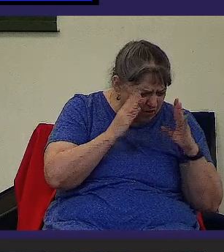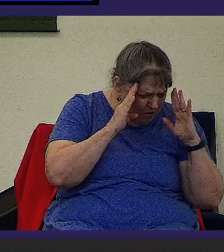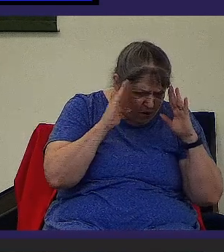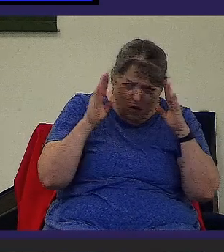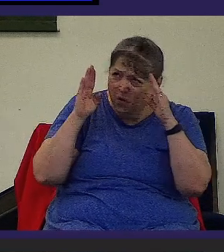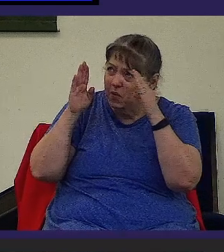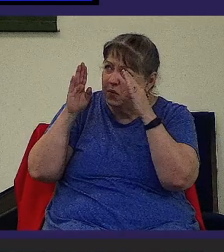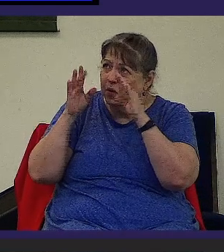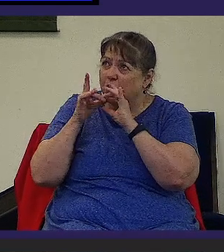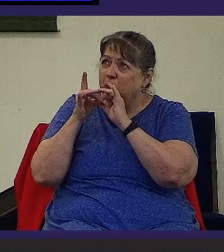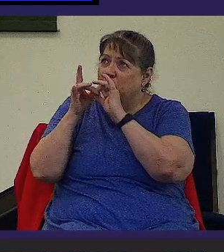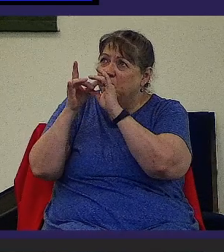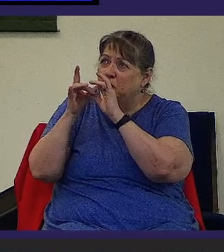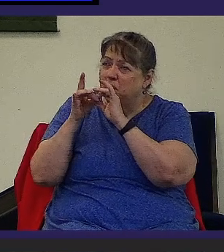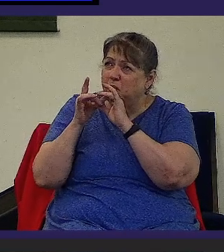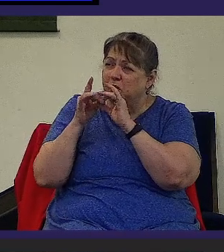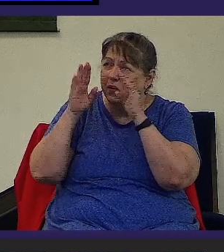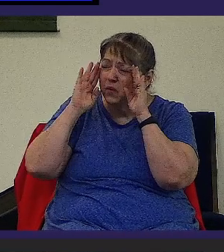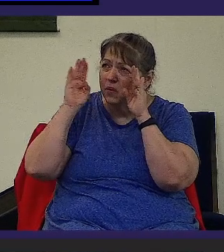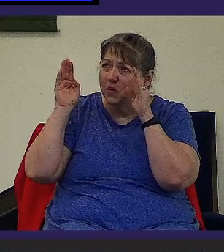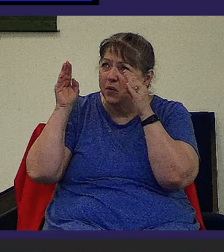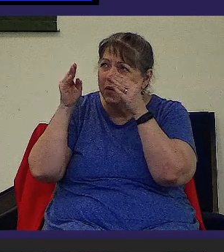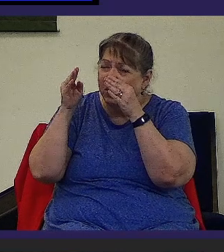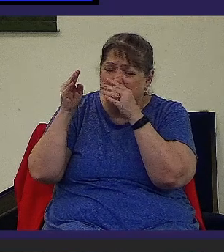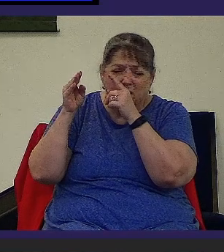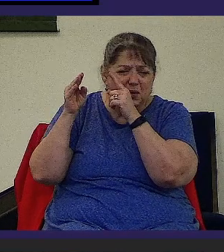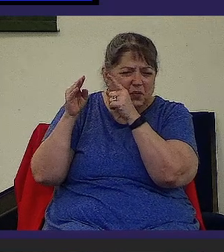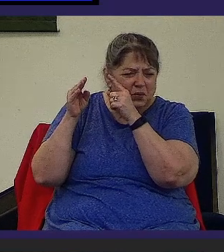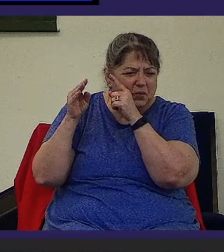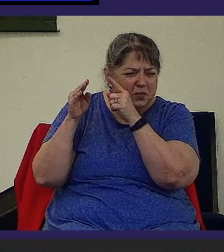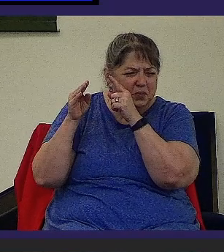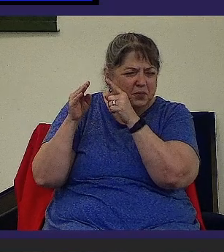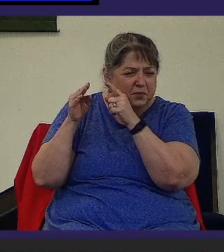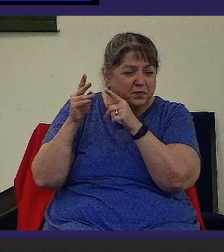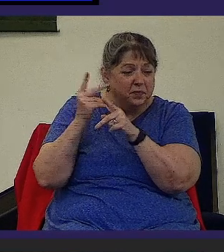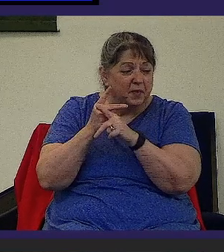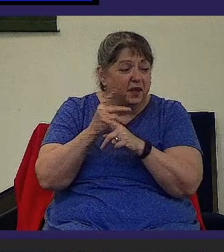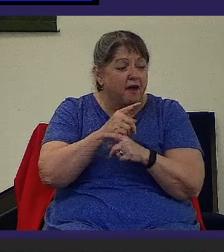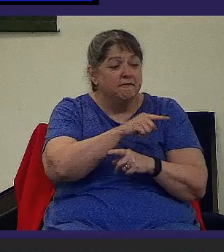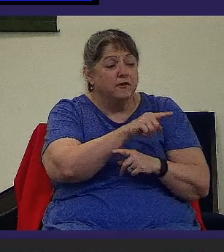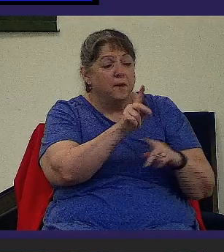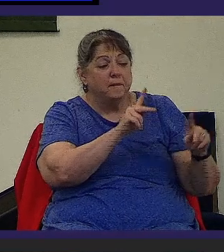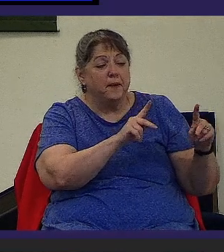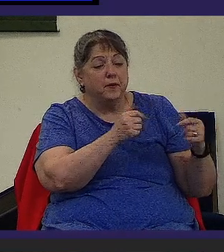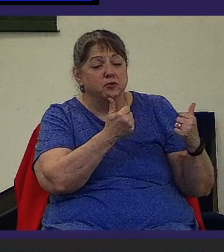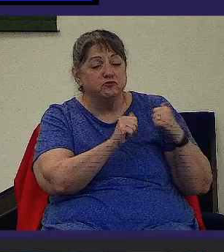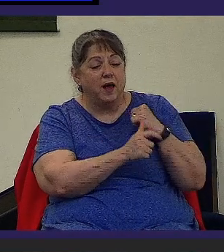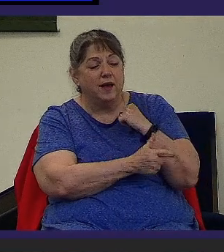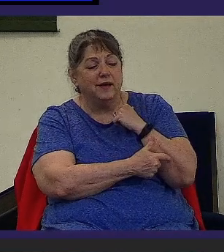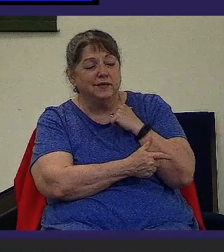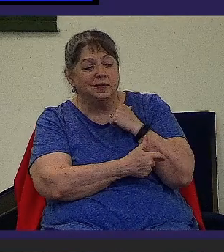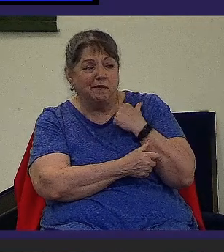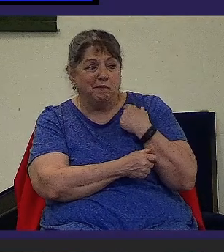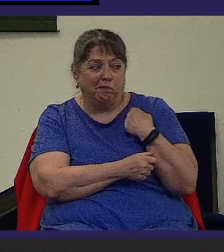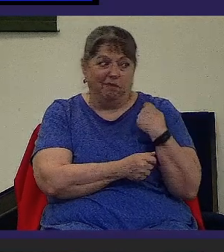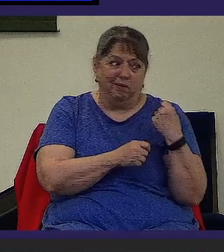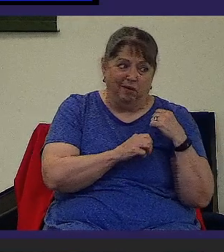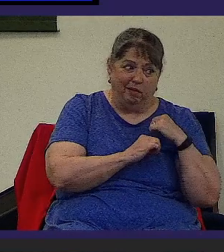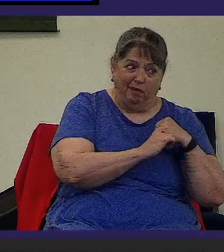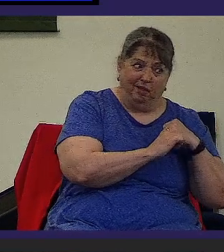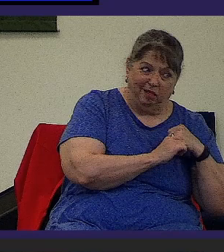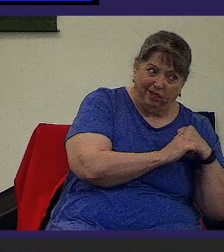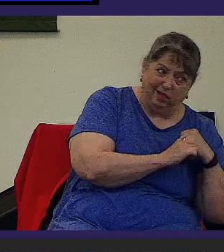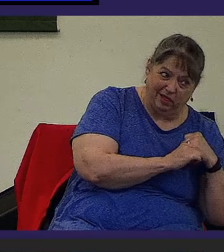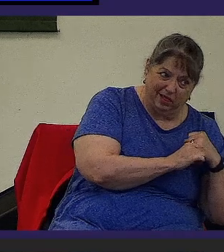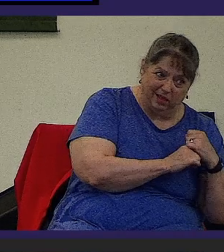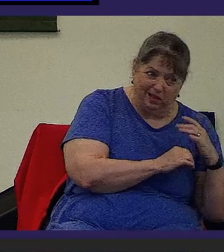the right perspective the right motive the right determination uh watch the people some come to discourage and to divert you and